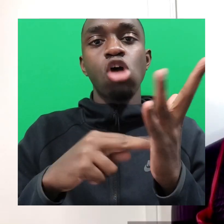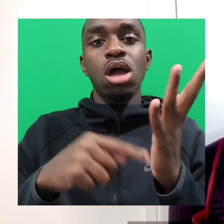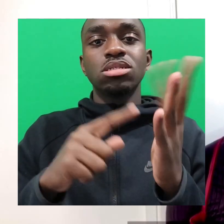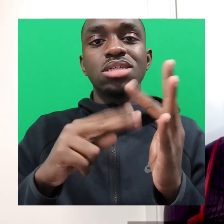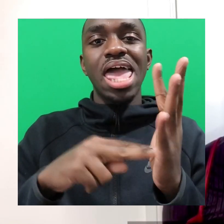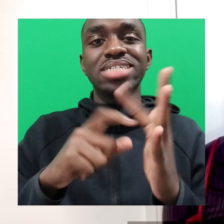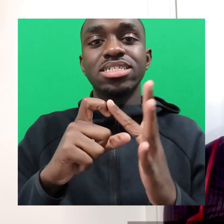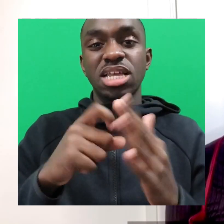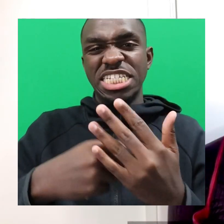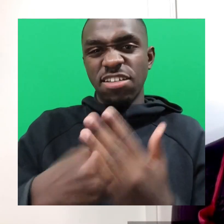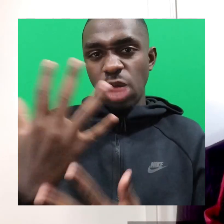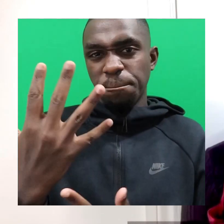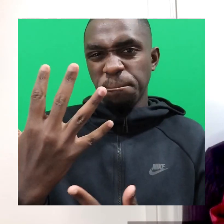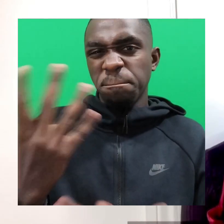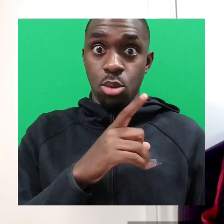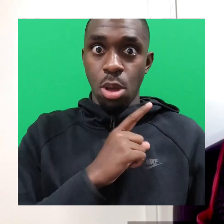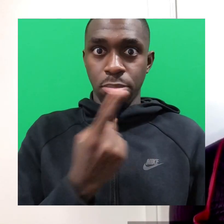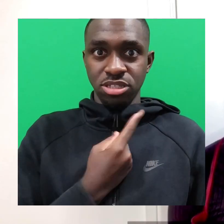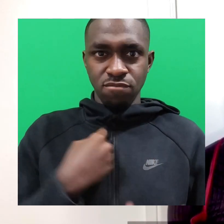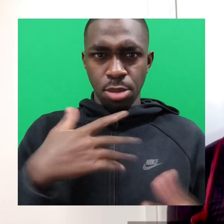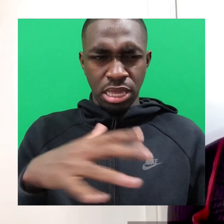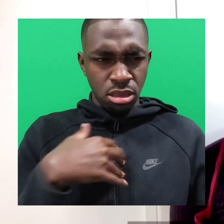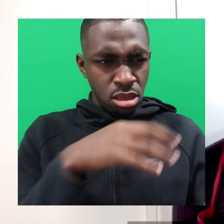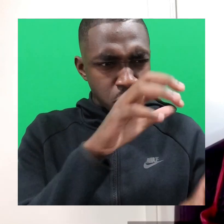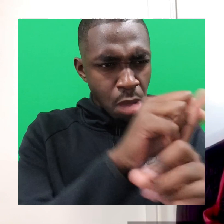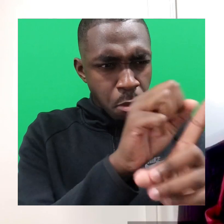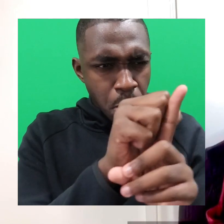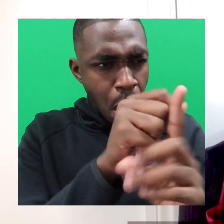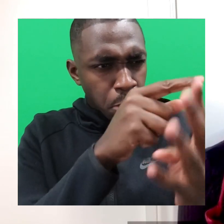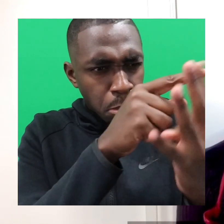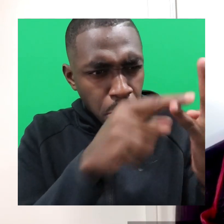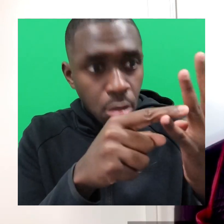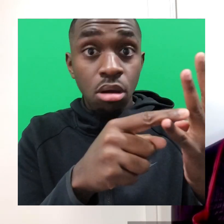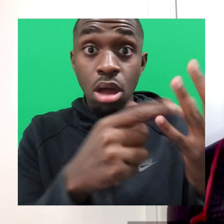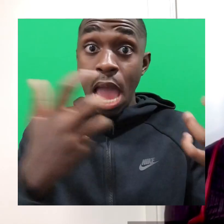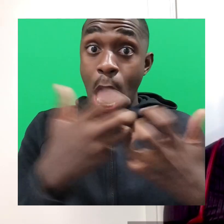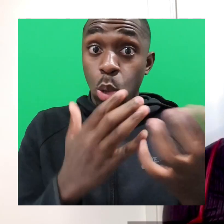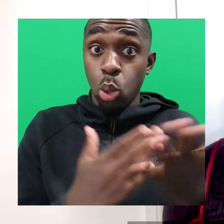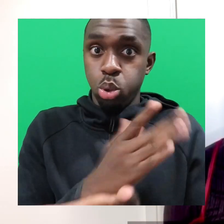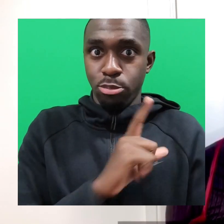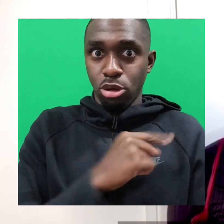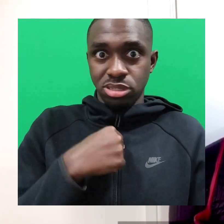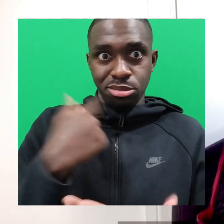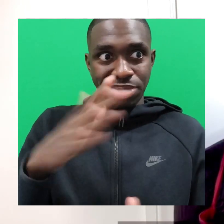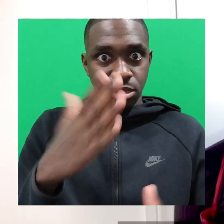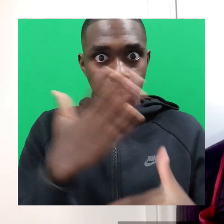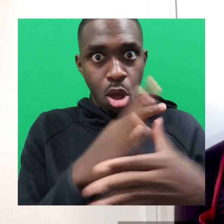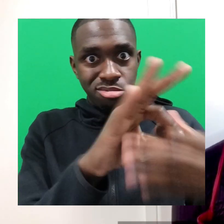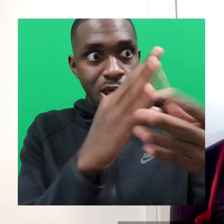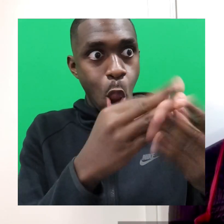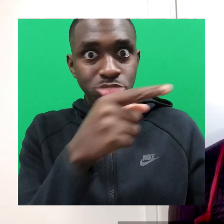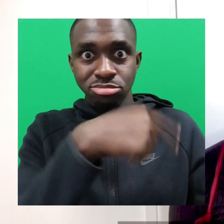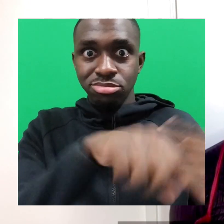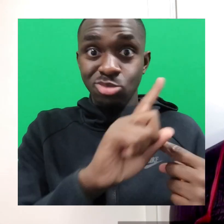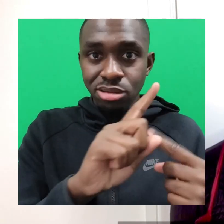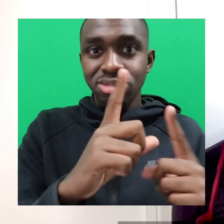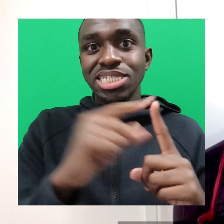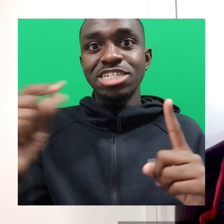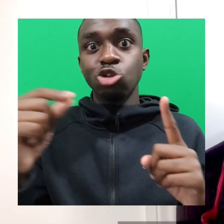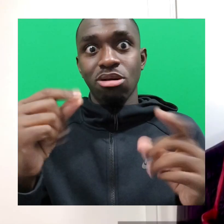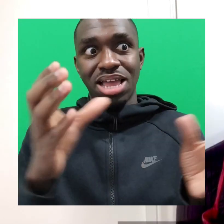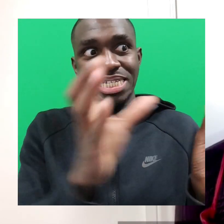come across UX, UI designs, front-end developing, and part of that was